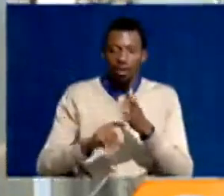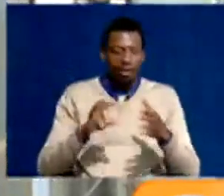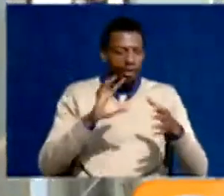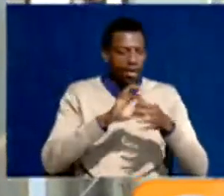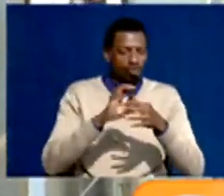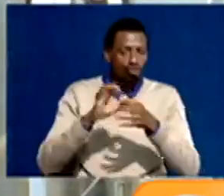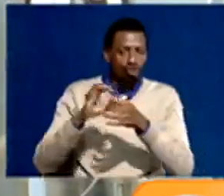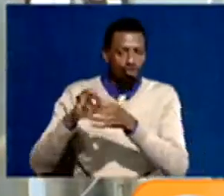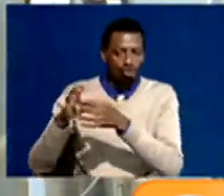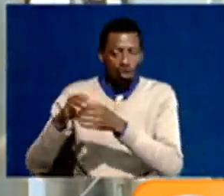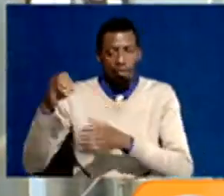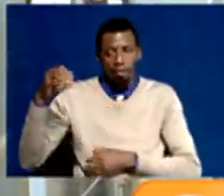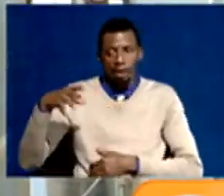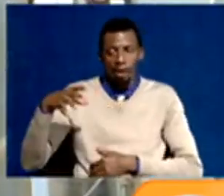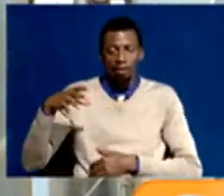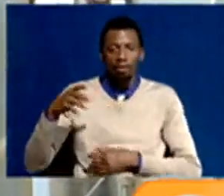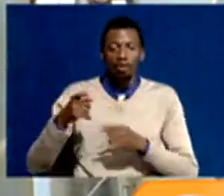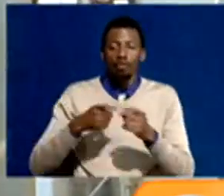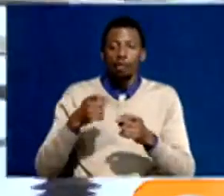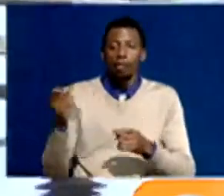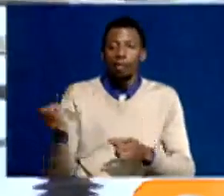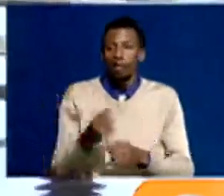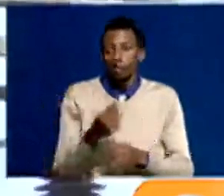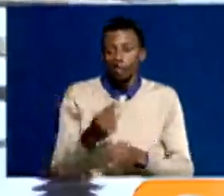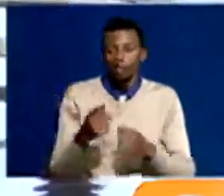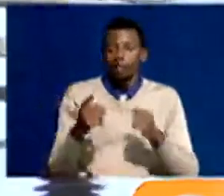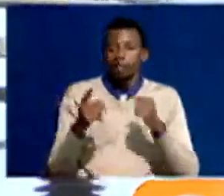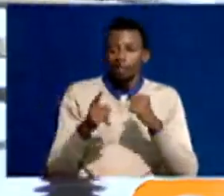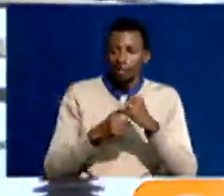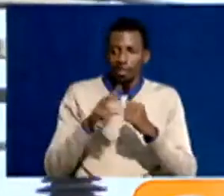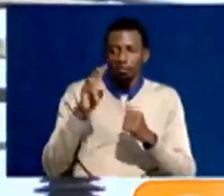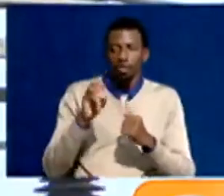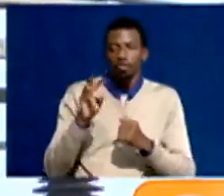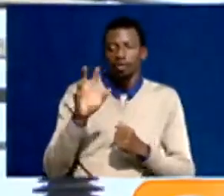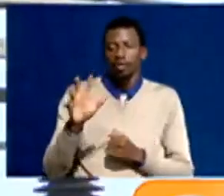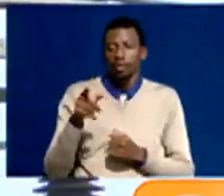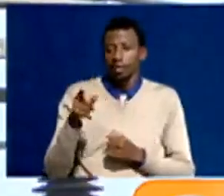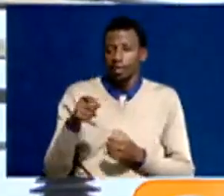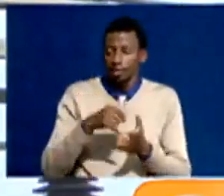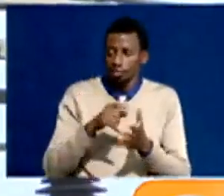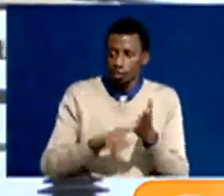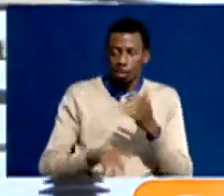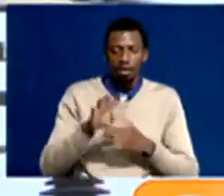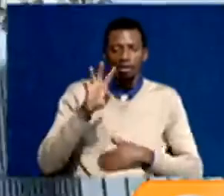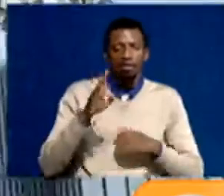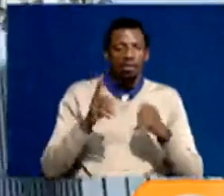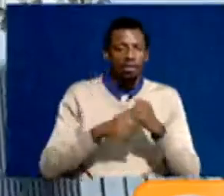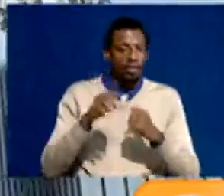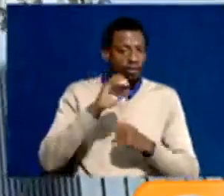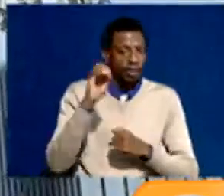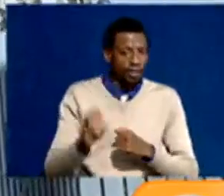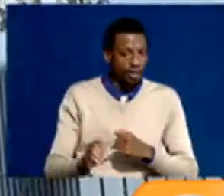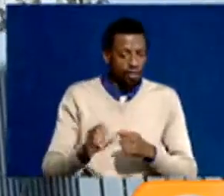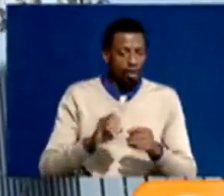3,311 megawatts as at June 2023. This capacity constitutes 46% of the entire